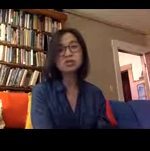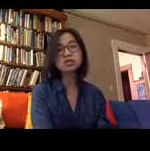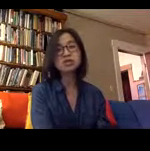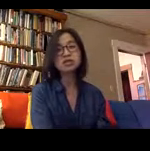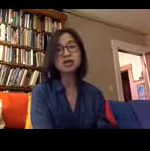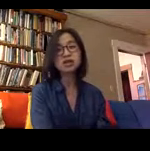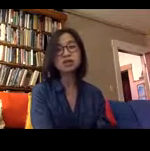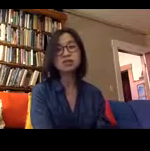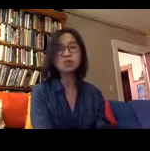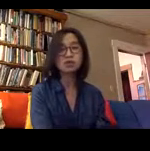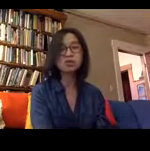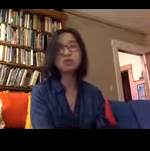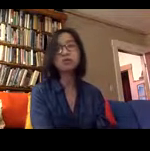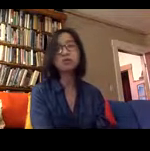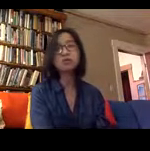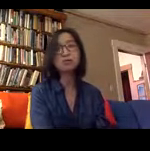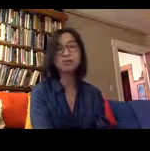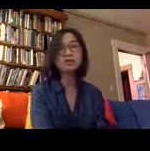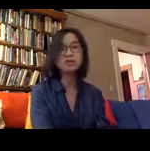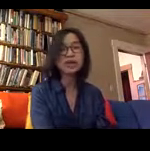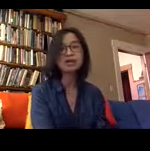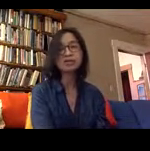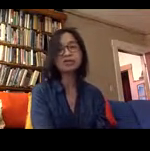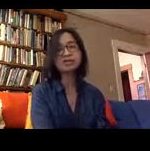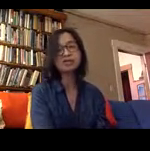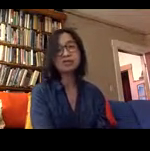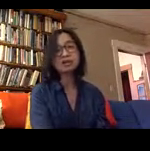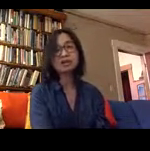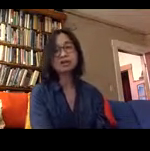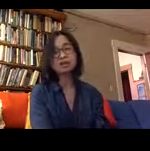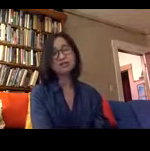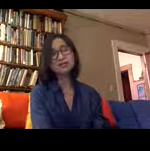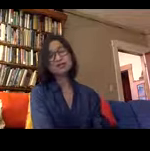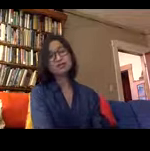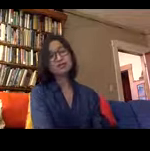woods and water, Vermont air. And